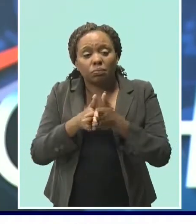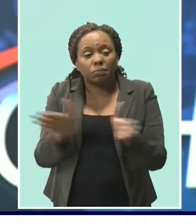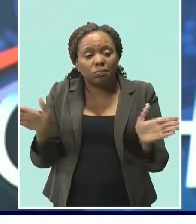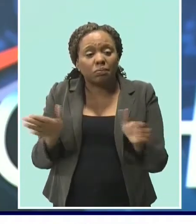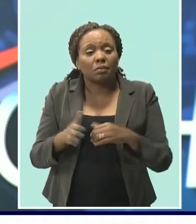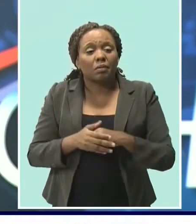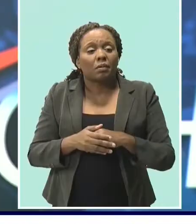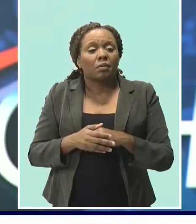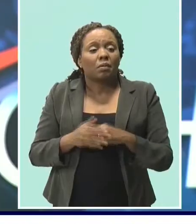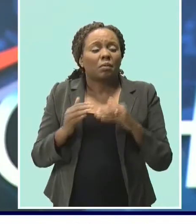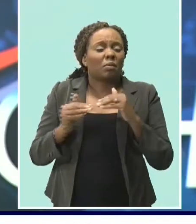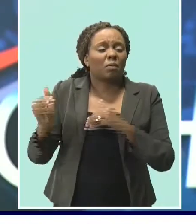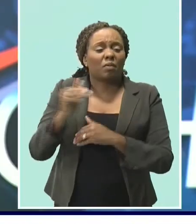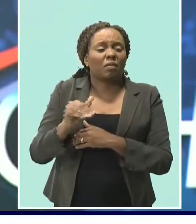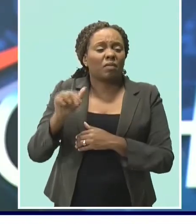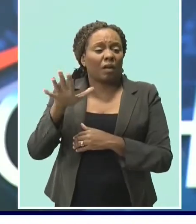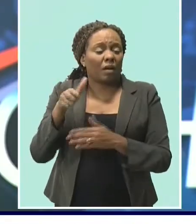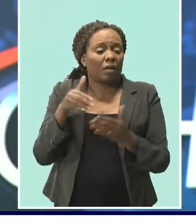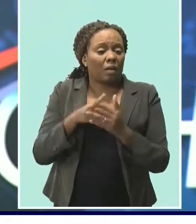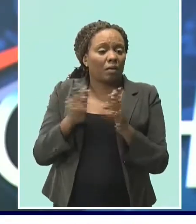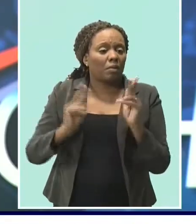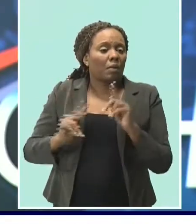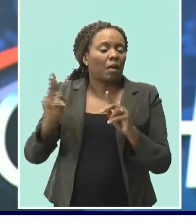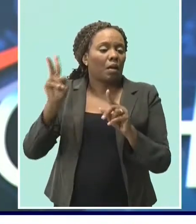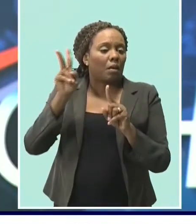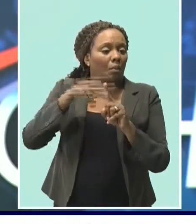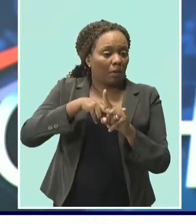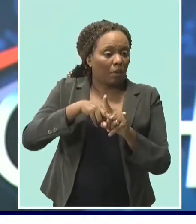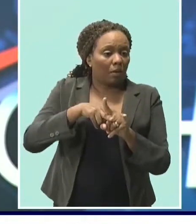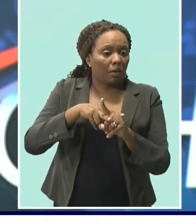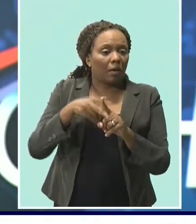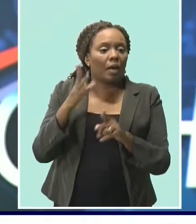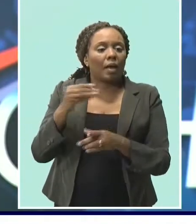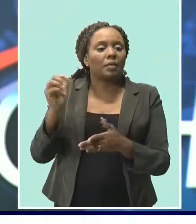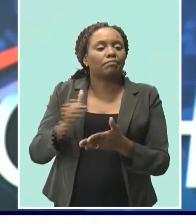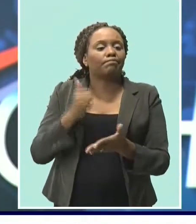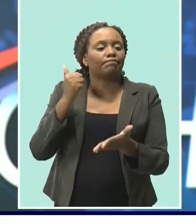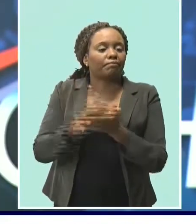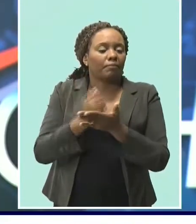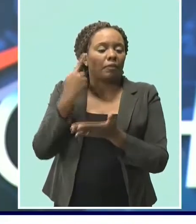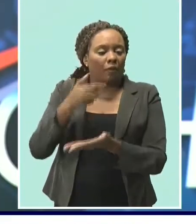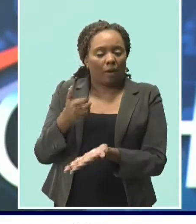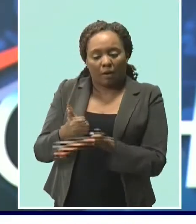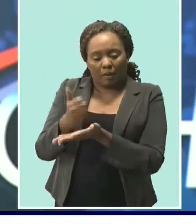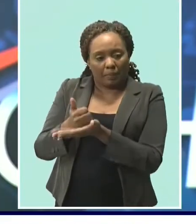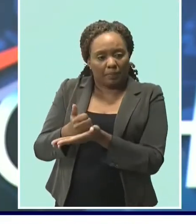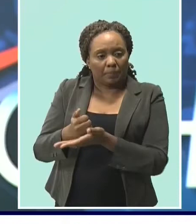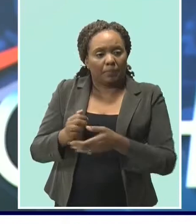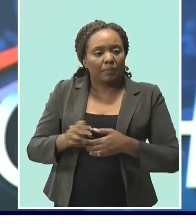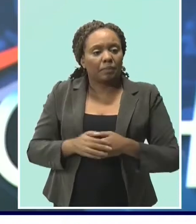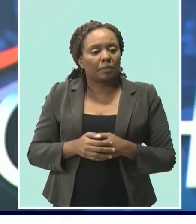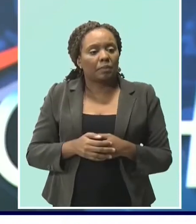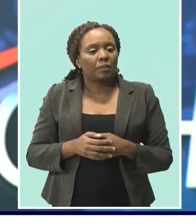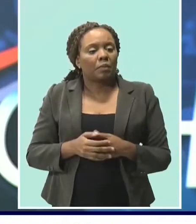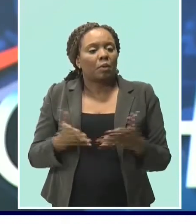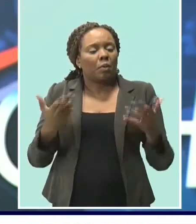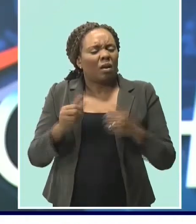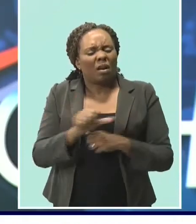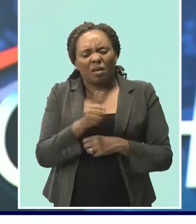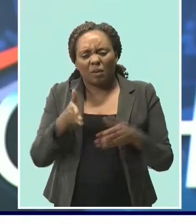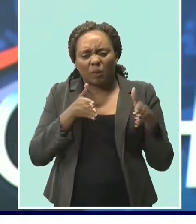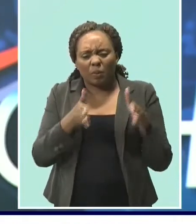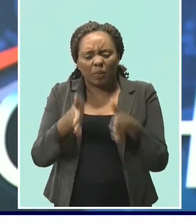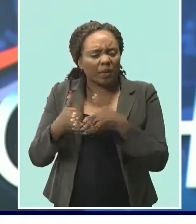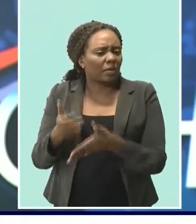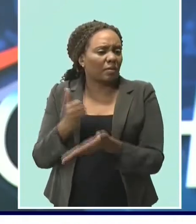been expanded. To date, over 5,000 applications have been approved for assistance. The unit is also looking for mechanisms